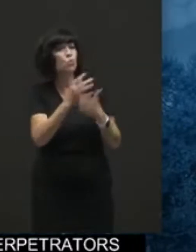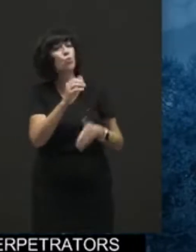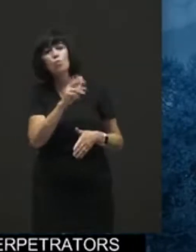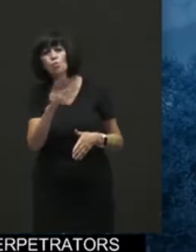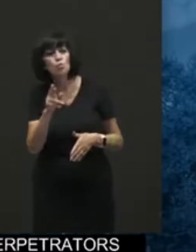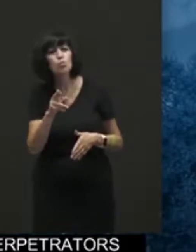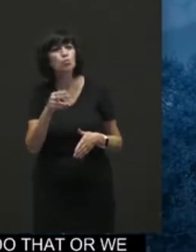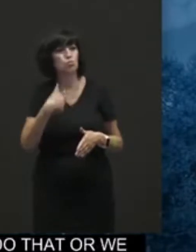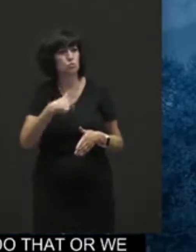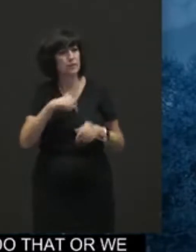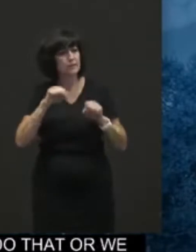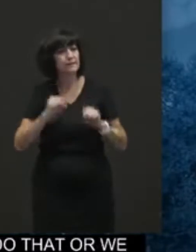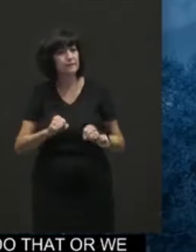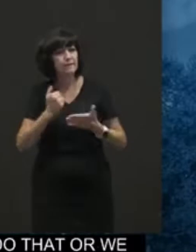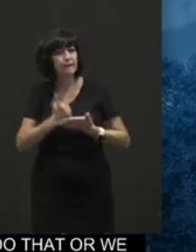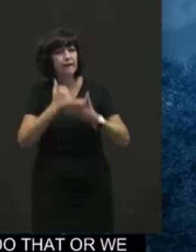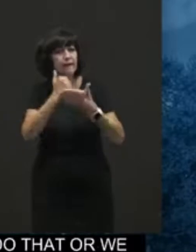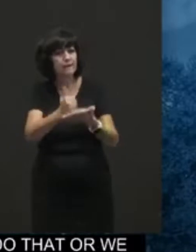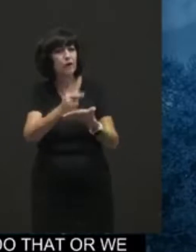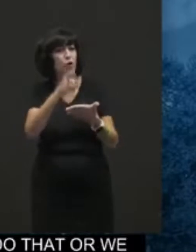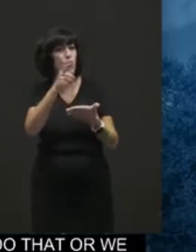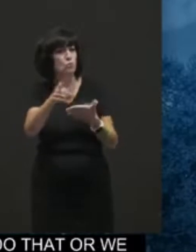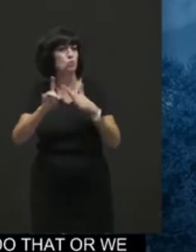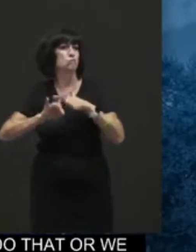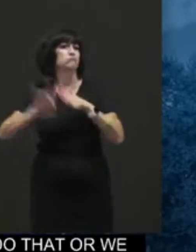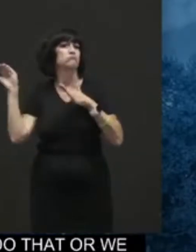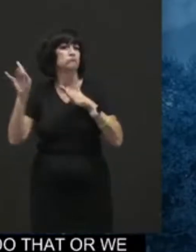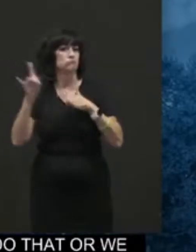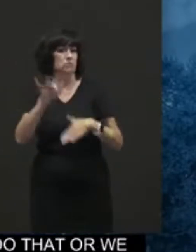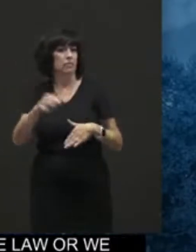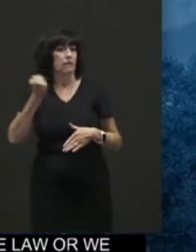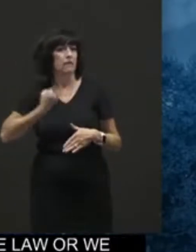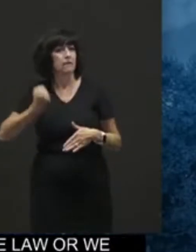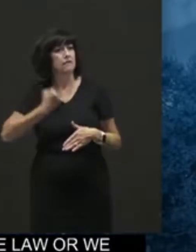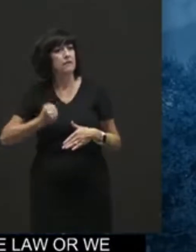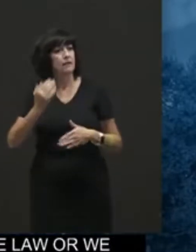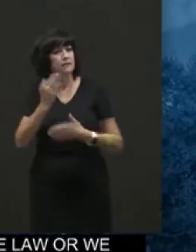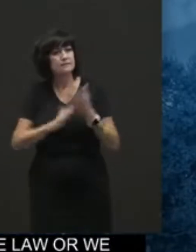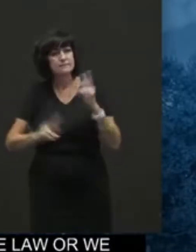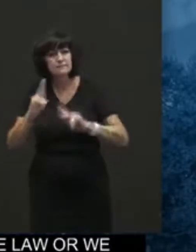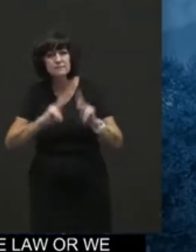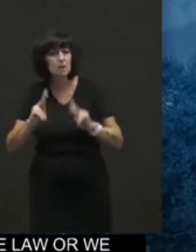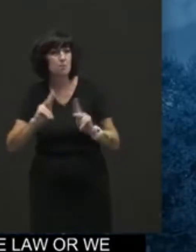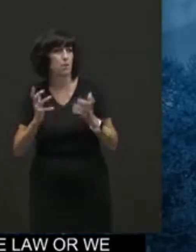out. It's worked in other places, in Boston, High Point,